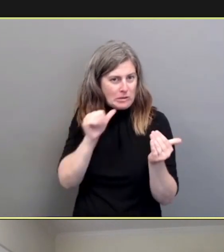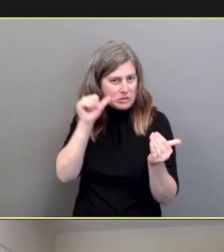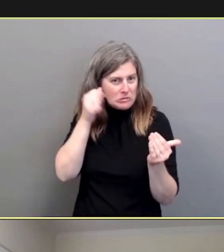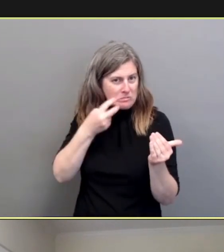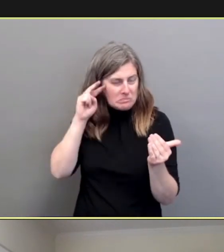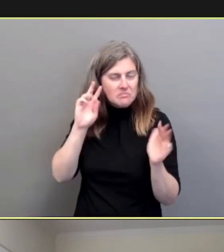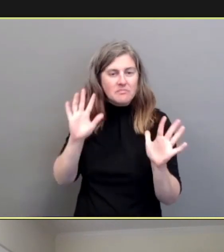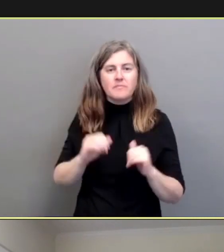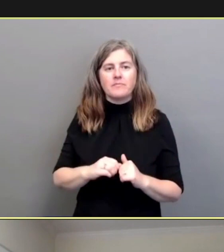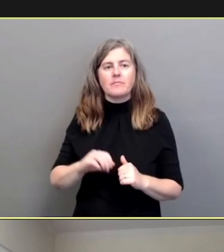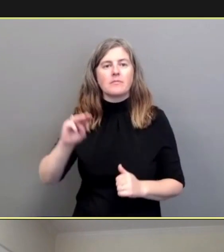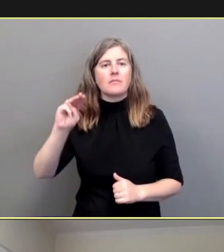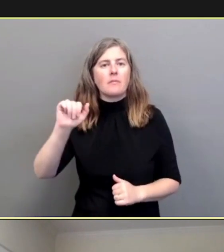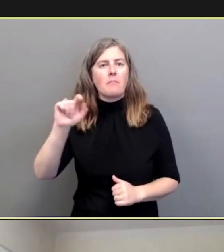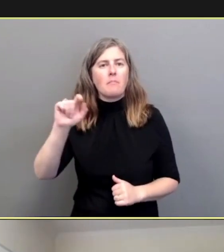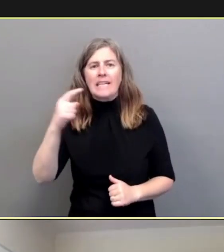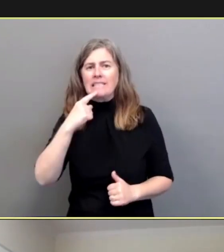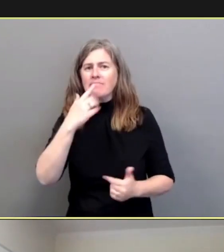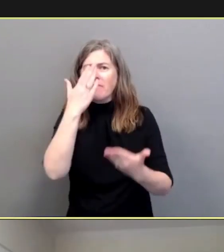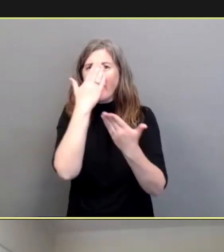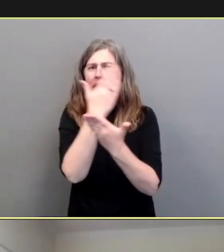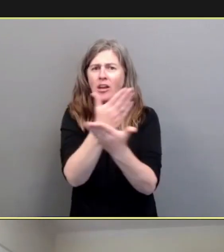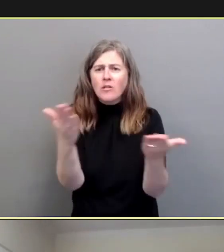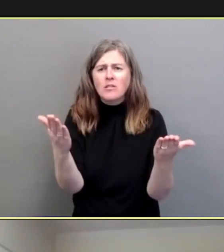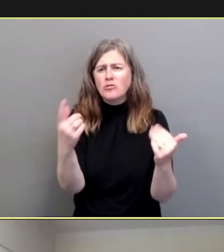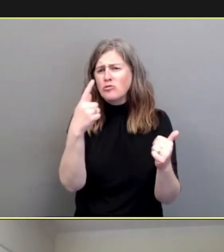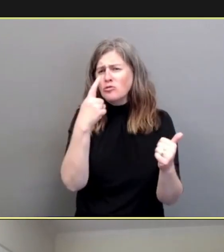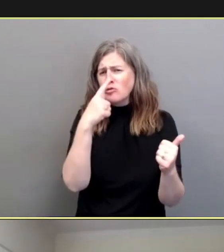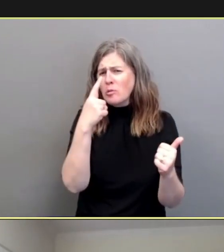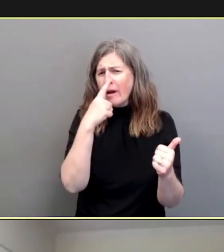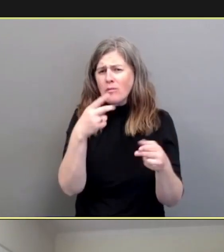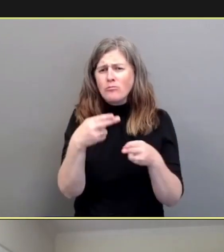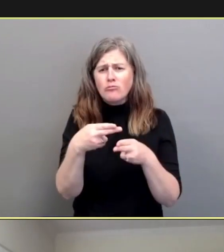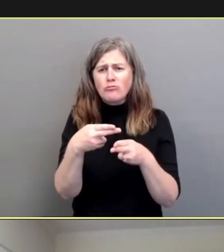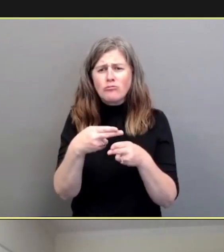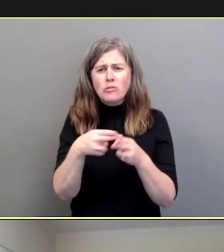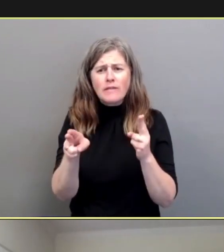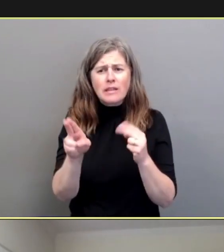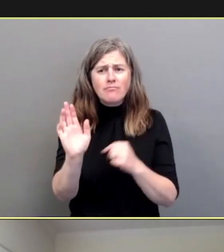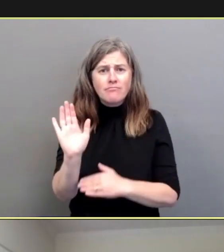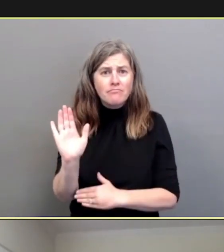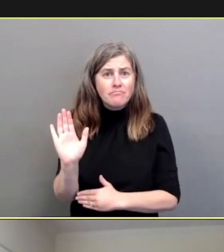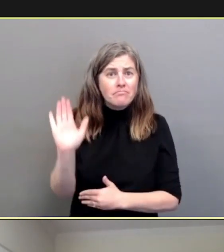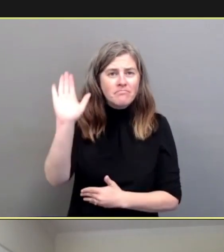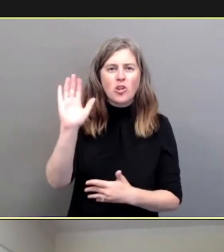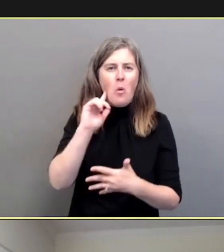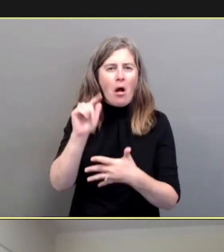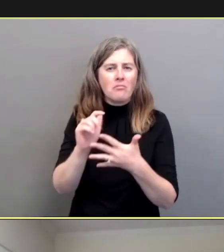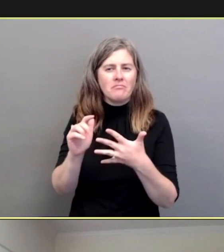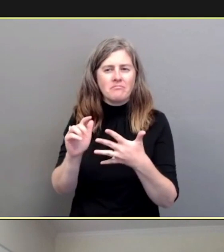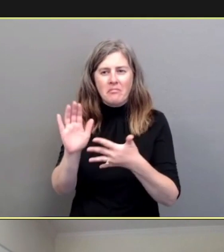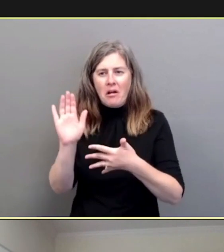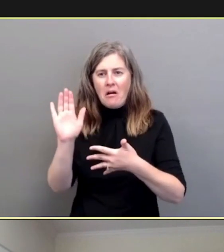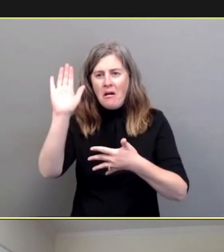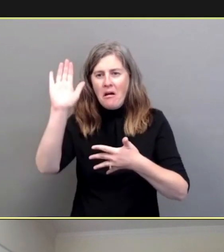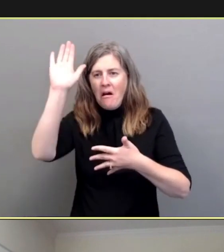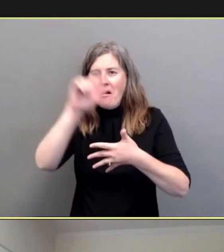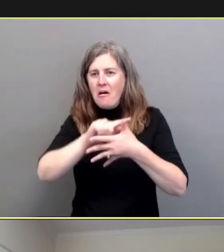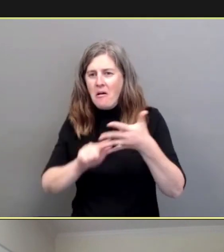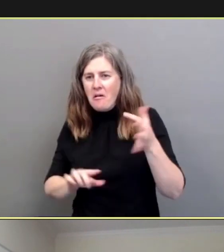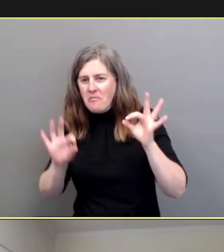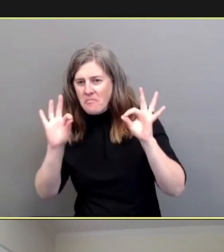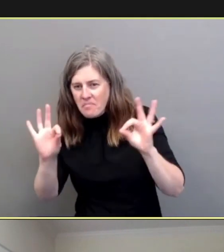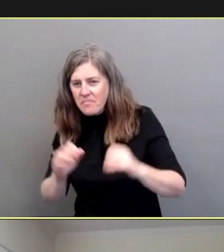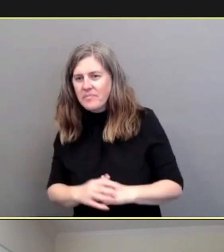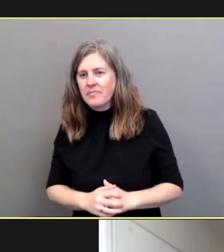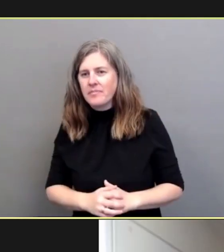All right, thanks so much, everybody. If folks wouldn't mind just briefly putting your hands, okay, looks like everybody's putting them up, so that works too. I